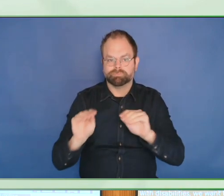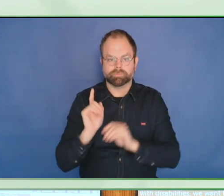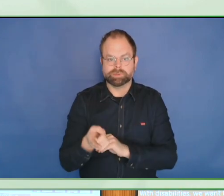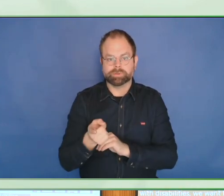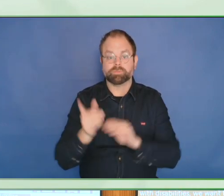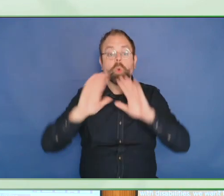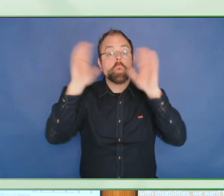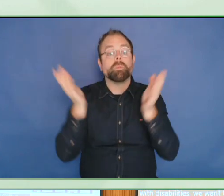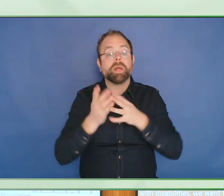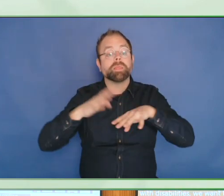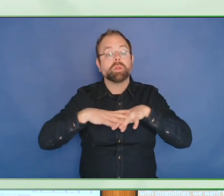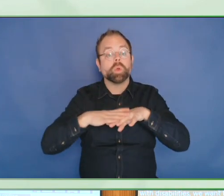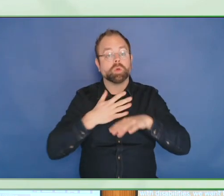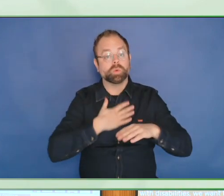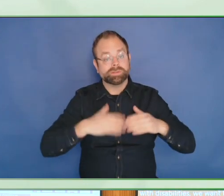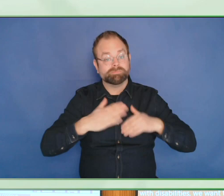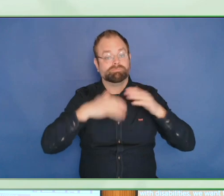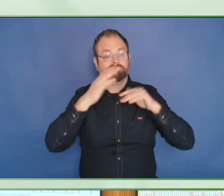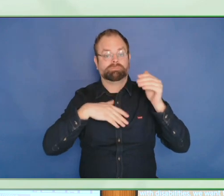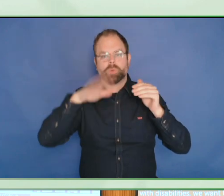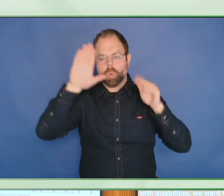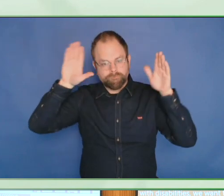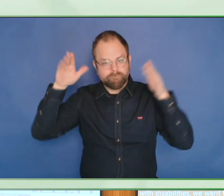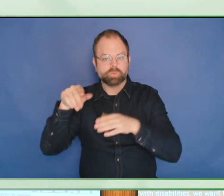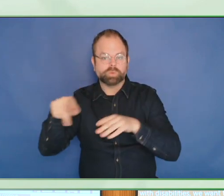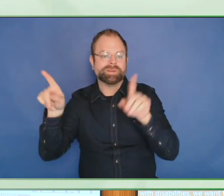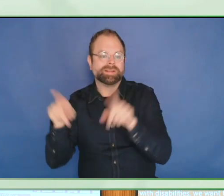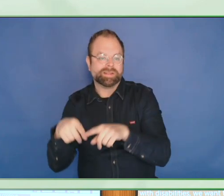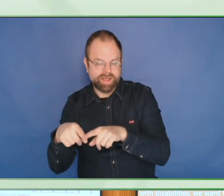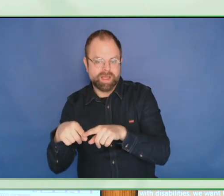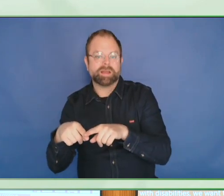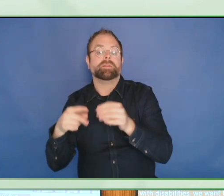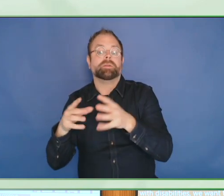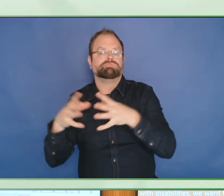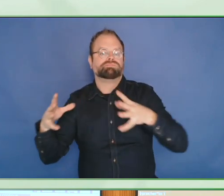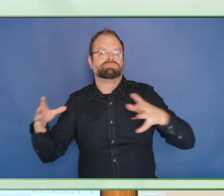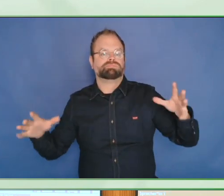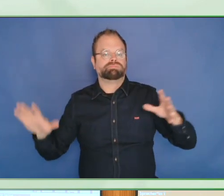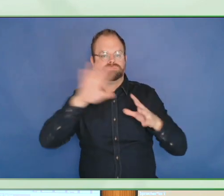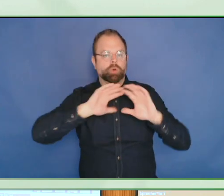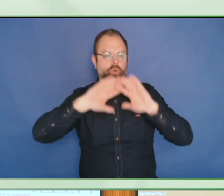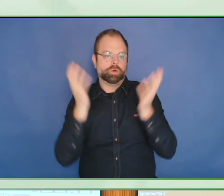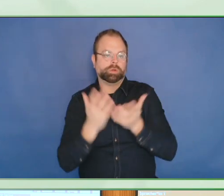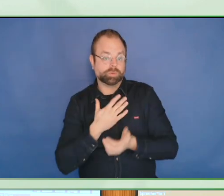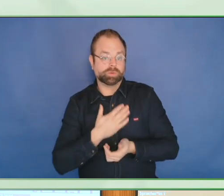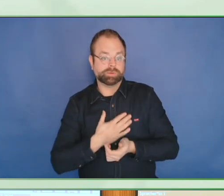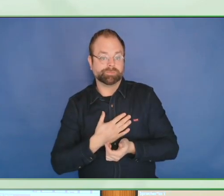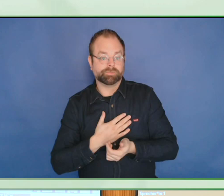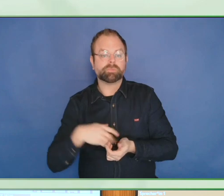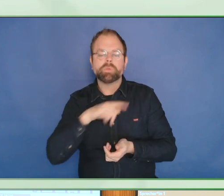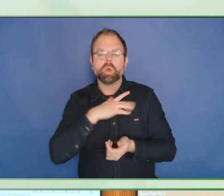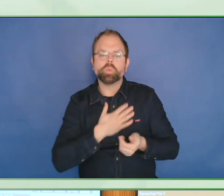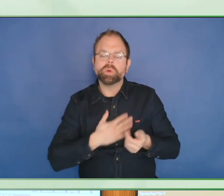effort on women with disabilities. And our first partnership with the state of Karnataka is where we will